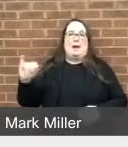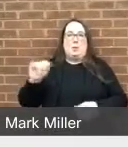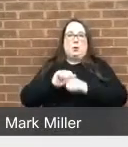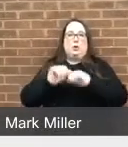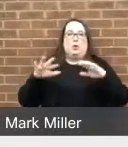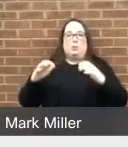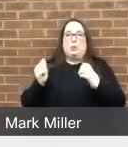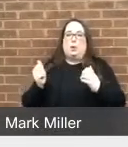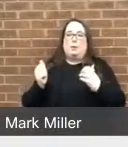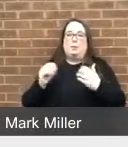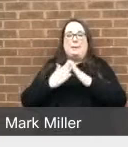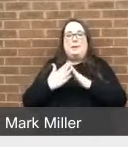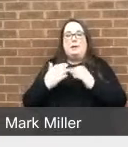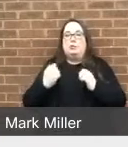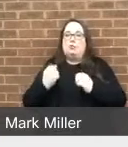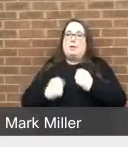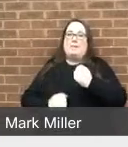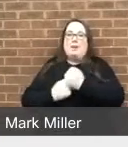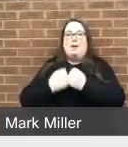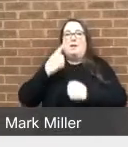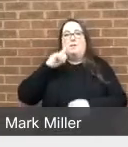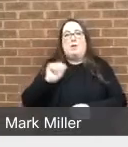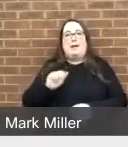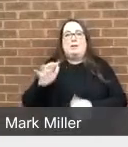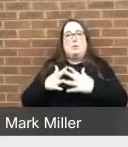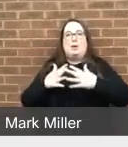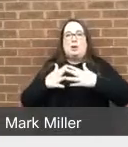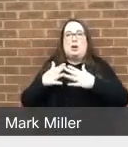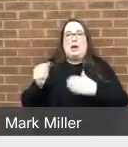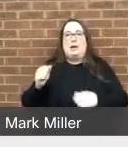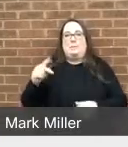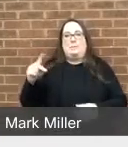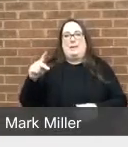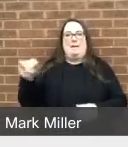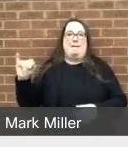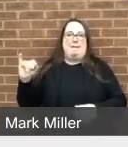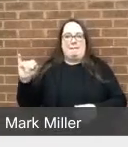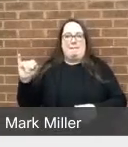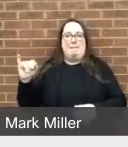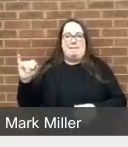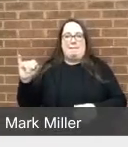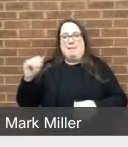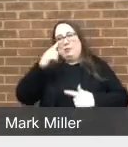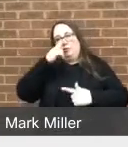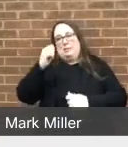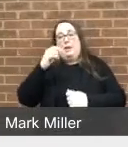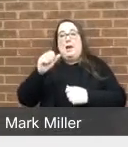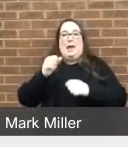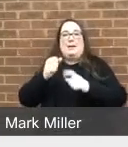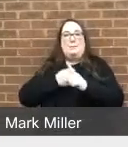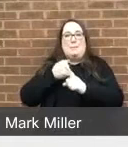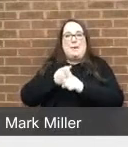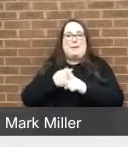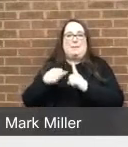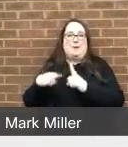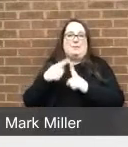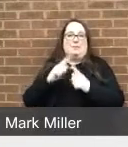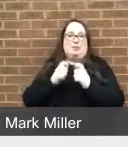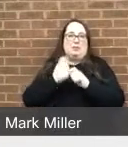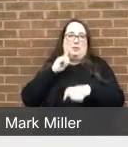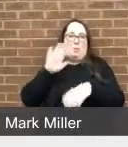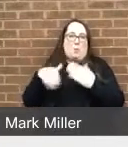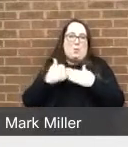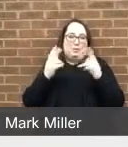as a strong advocate of Asian American and Pacific Islander interests and affect positive change on all